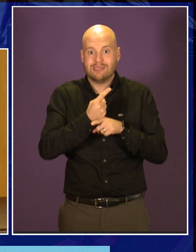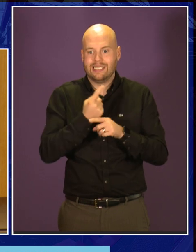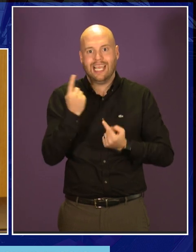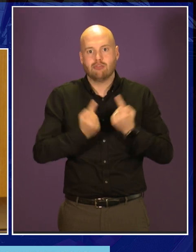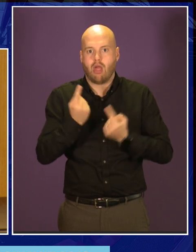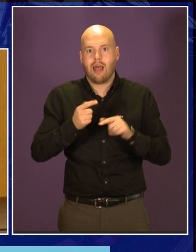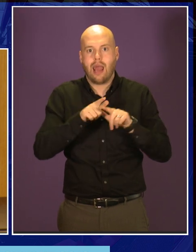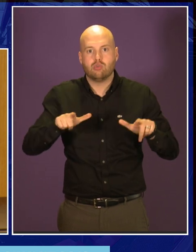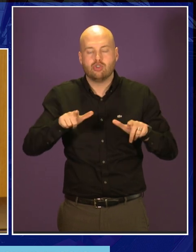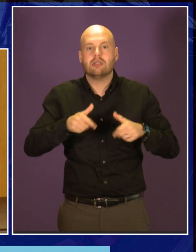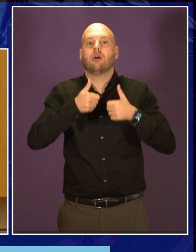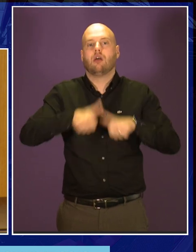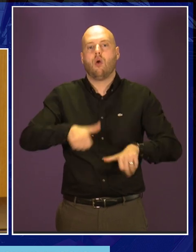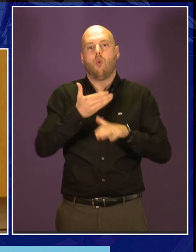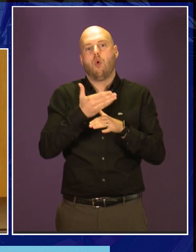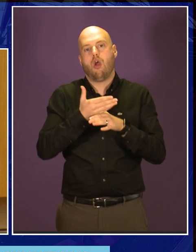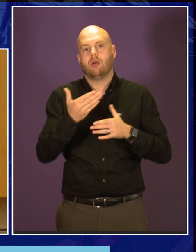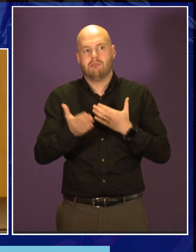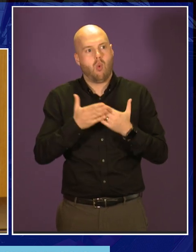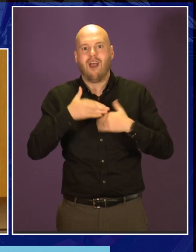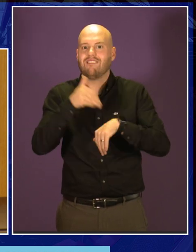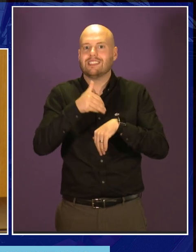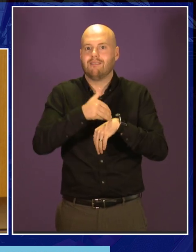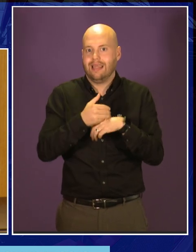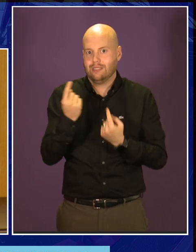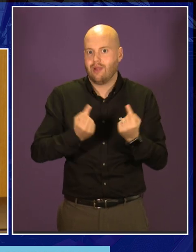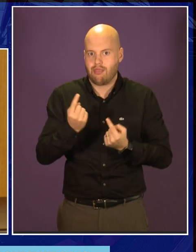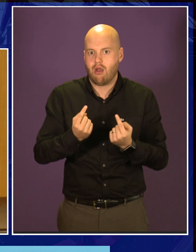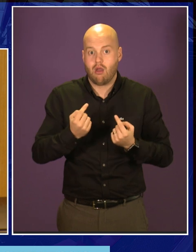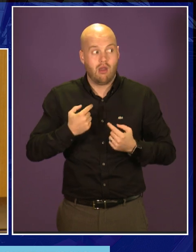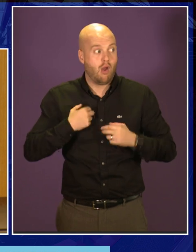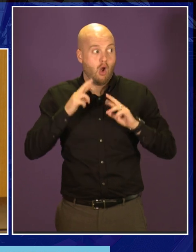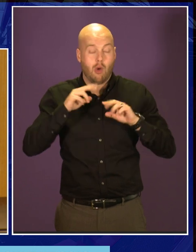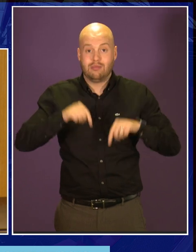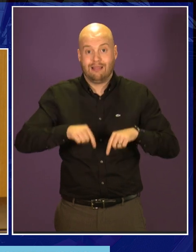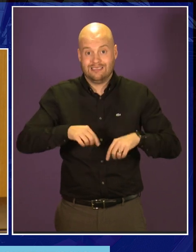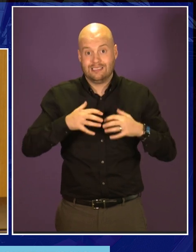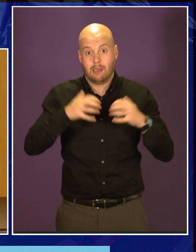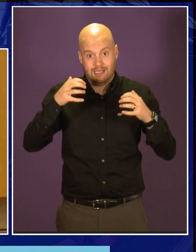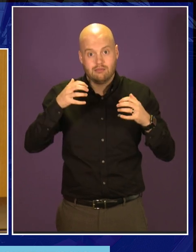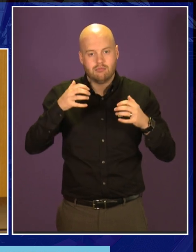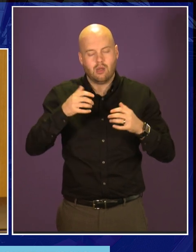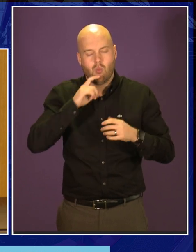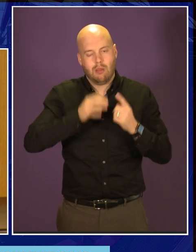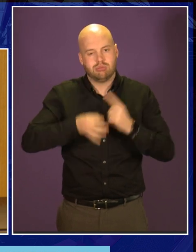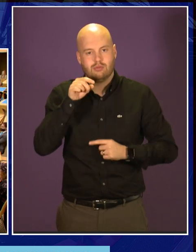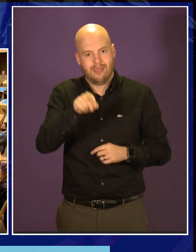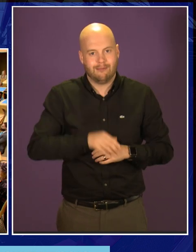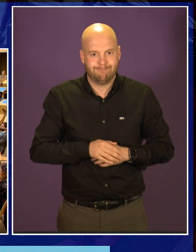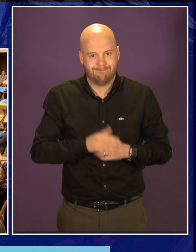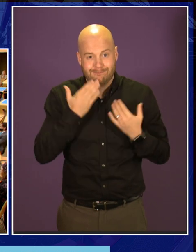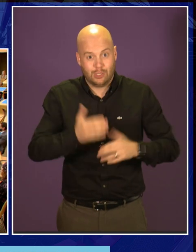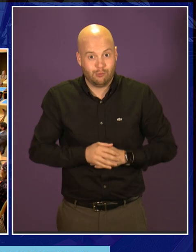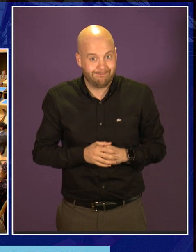well-being. I think this summit has been an excellent opportunity to bridge that gap. So thank you to Jonathan, and that's all from me. Thank you.